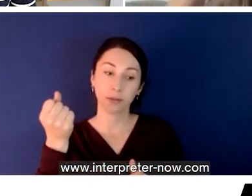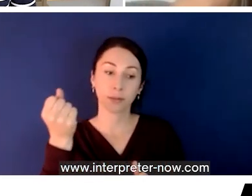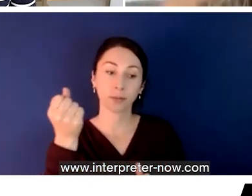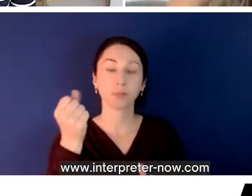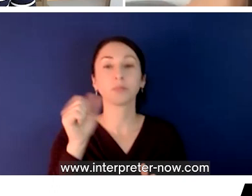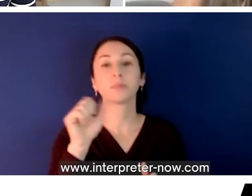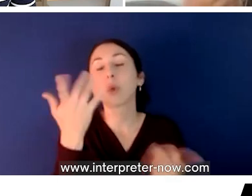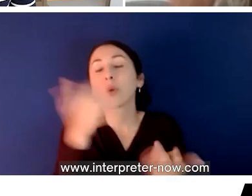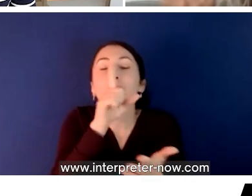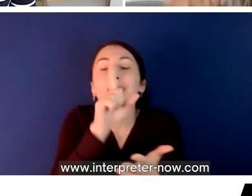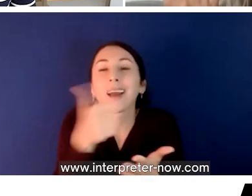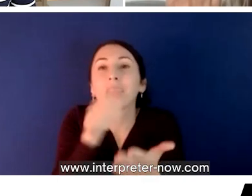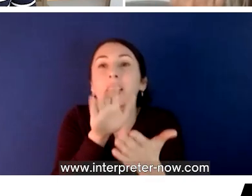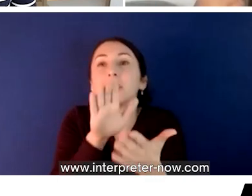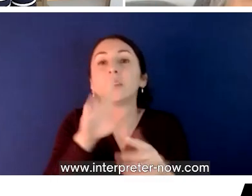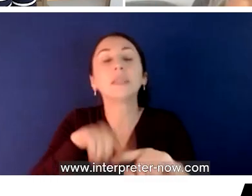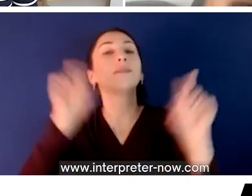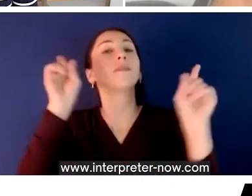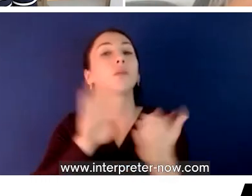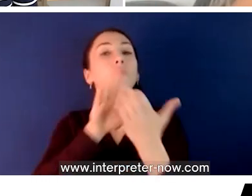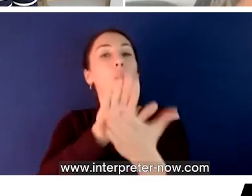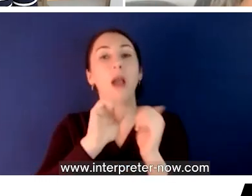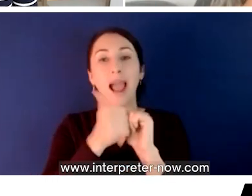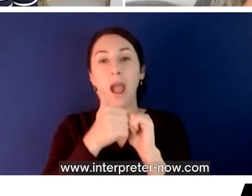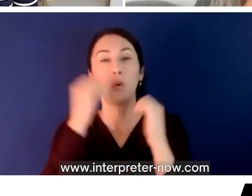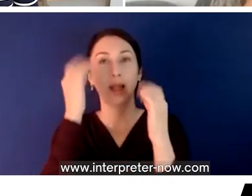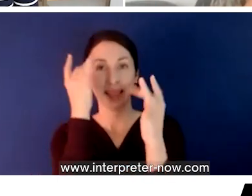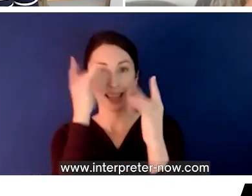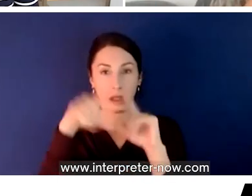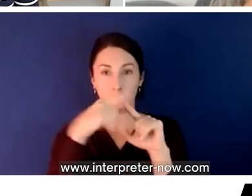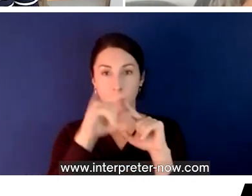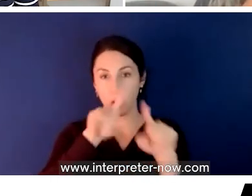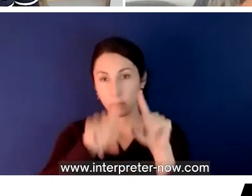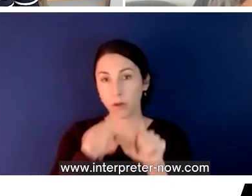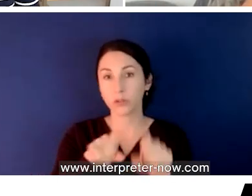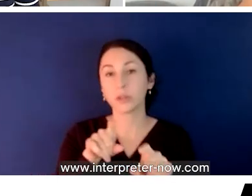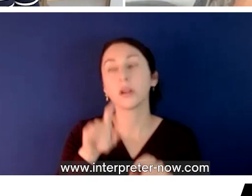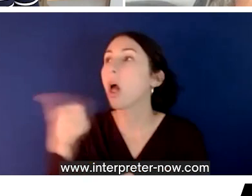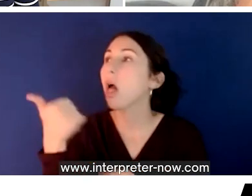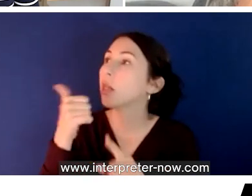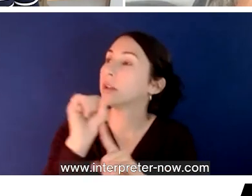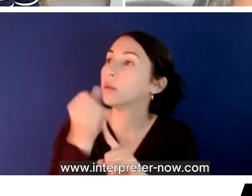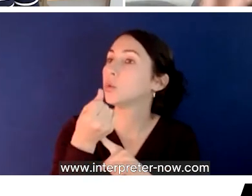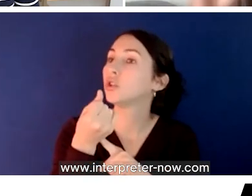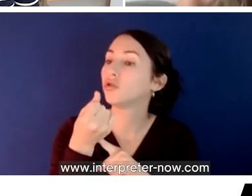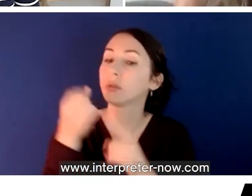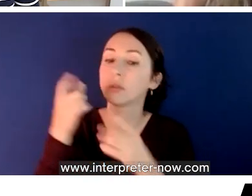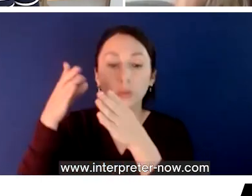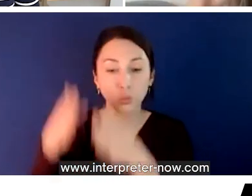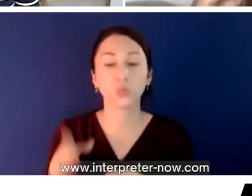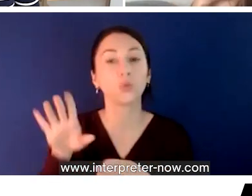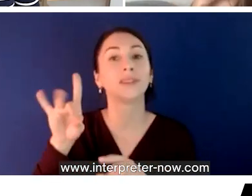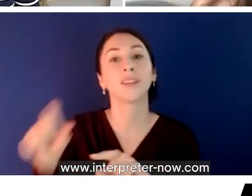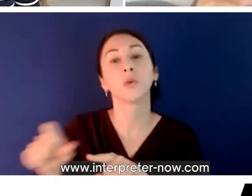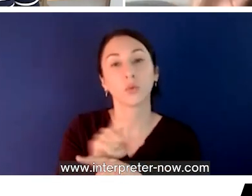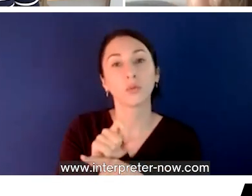it's just a different approach to thinking about the questions. We had another person who she actually called up because she felt like she was